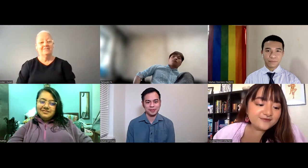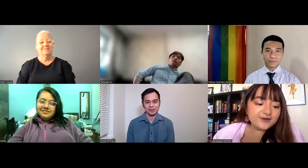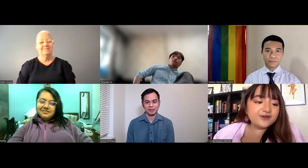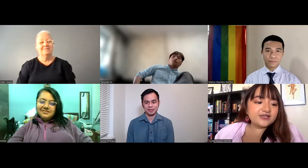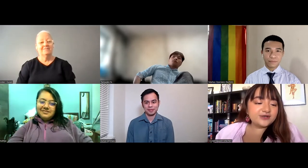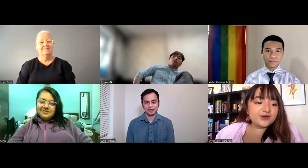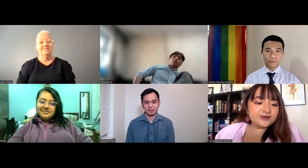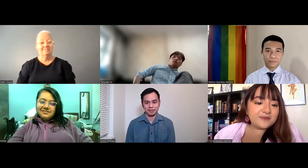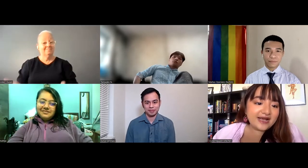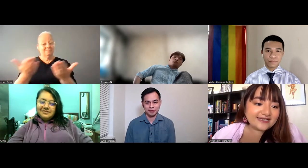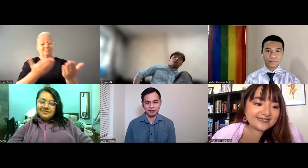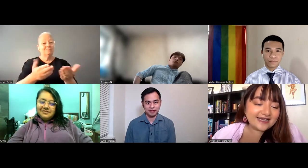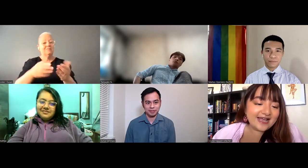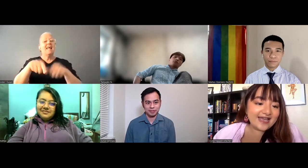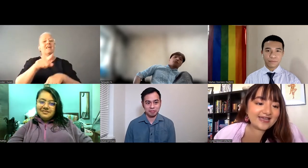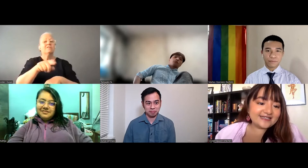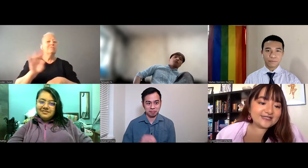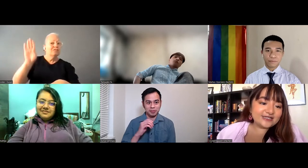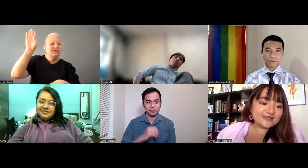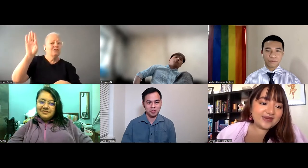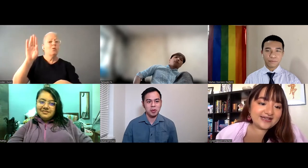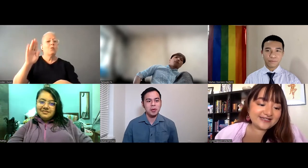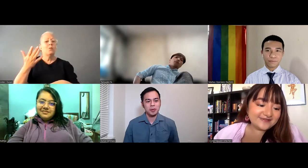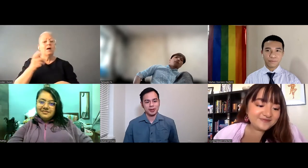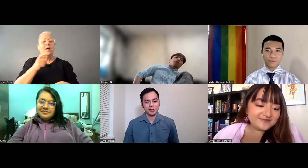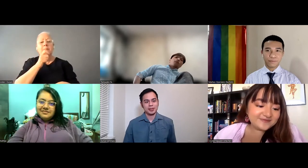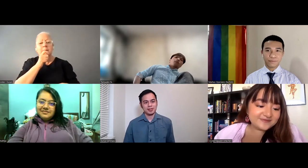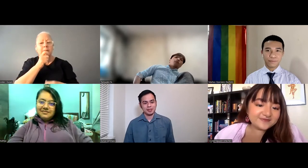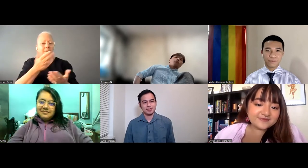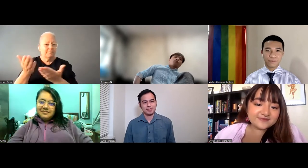Feel free to turn on your mic and just speak.